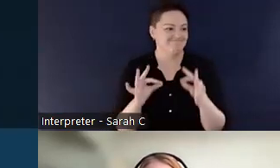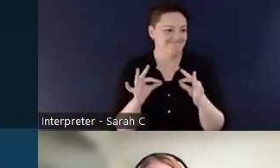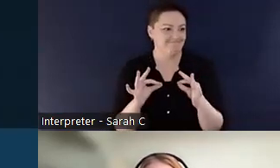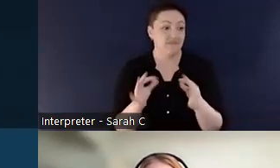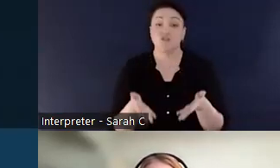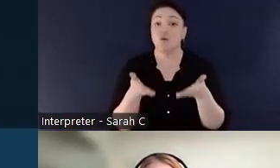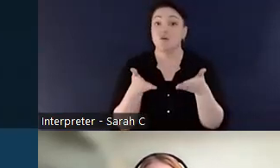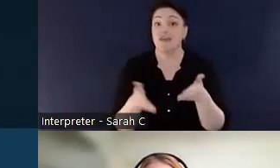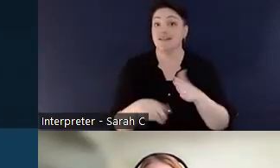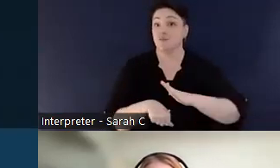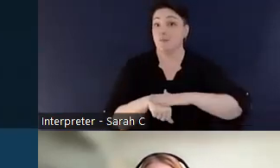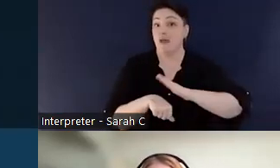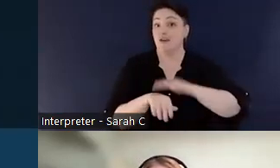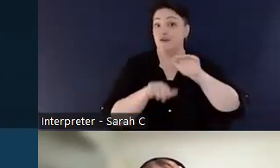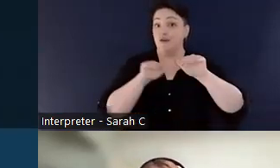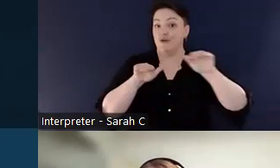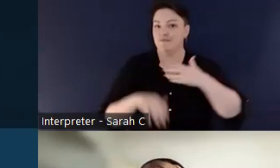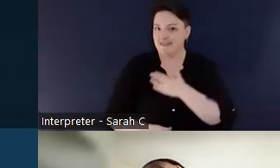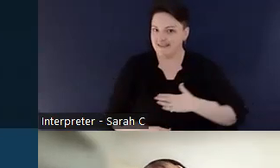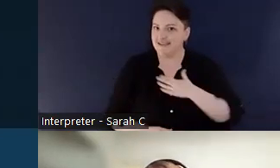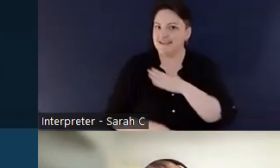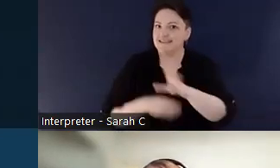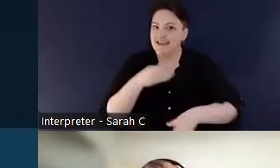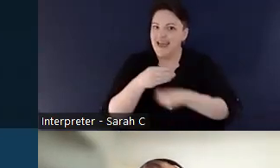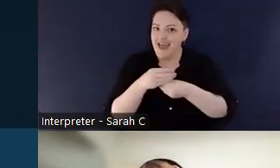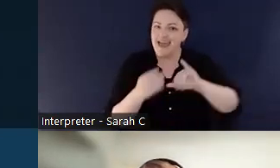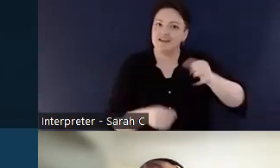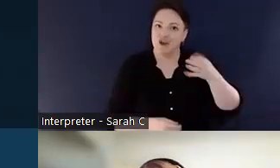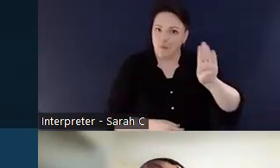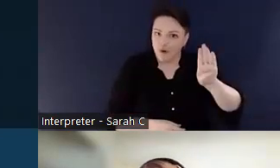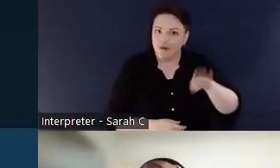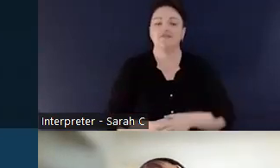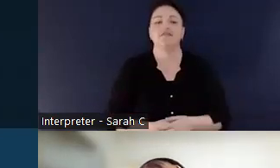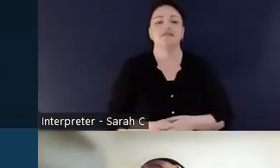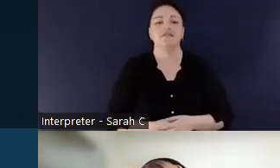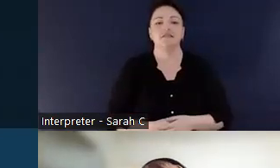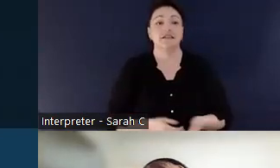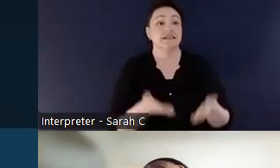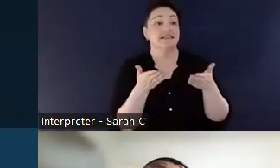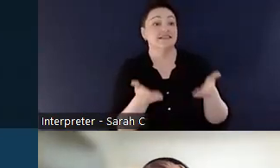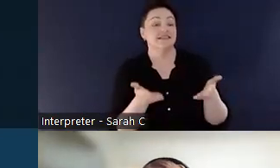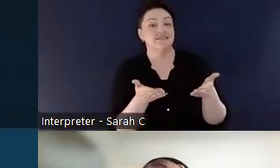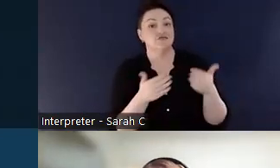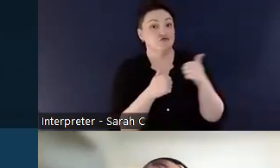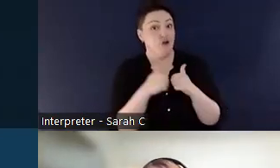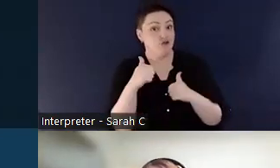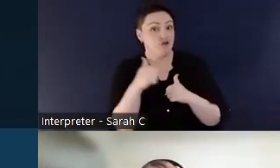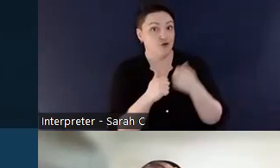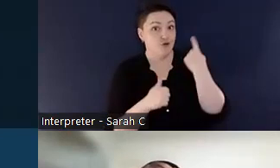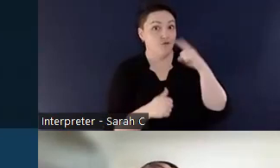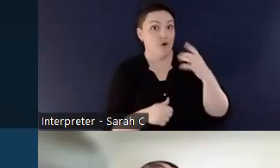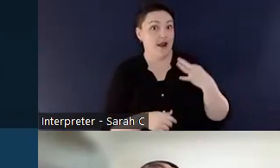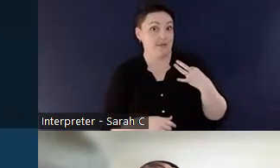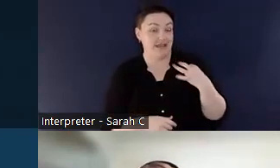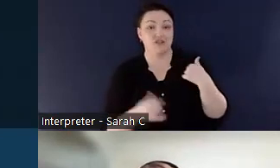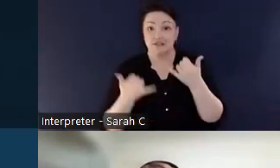reminder to please add to the Jamboard now that we've gone through the structure of this call for applications. Please add your